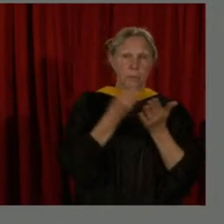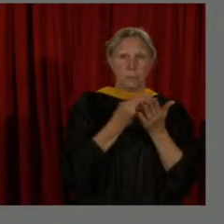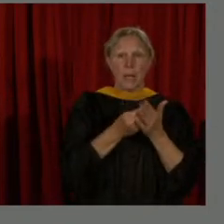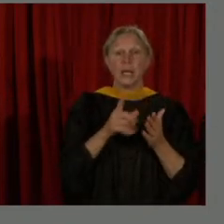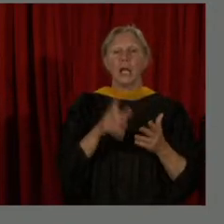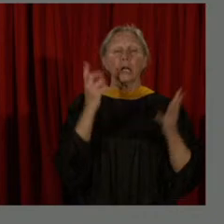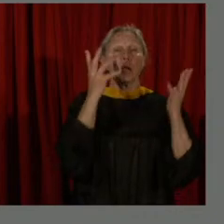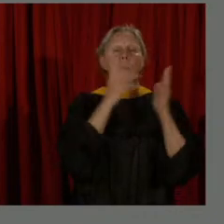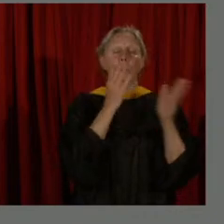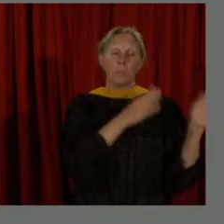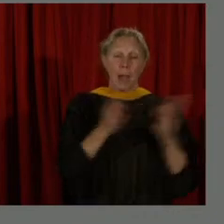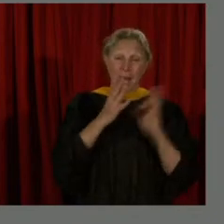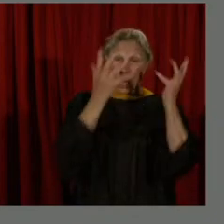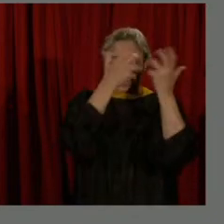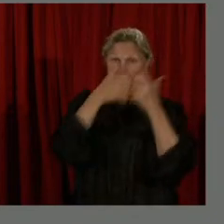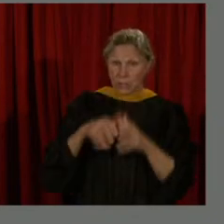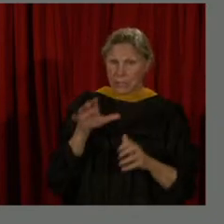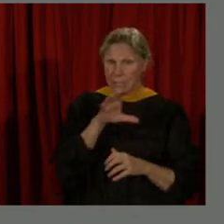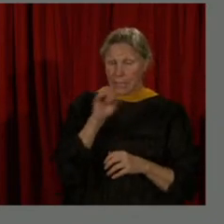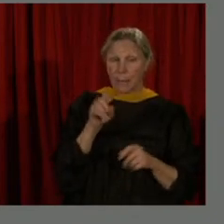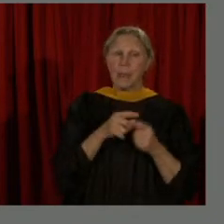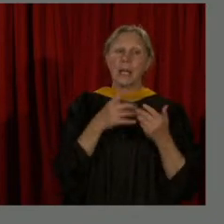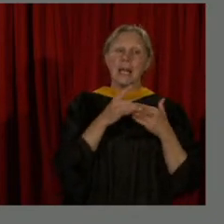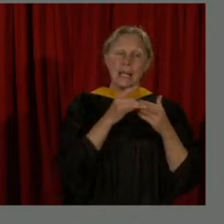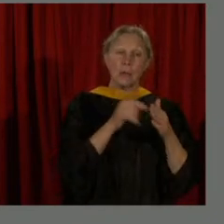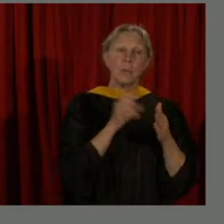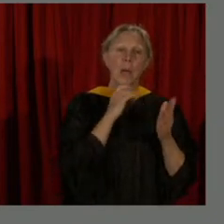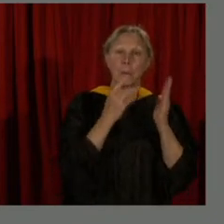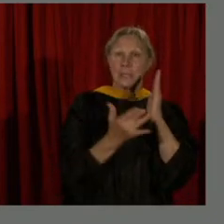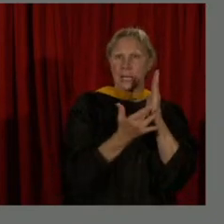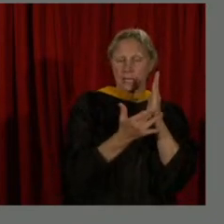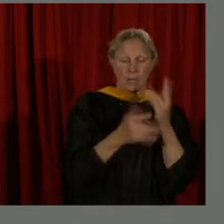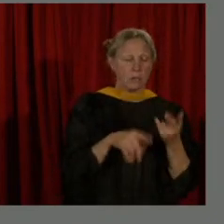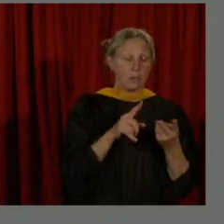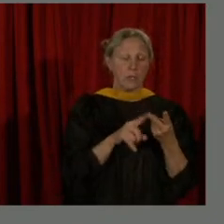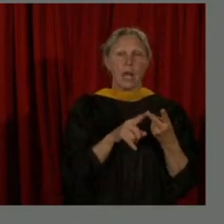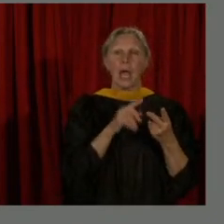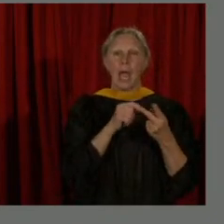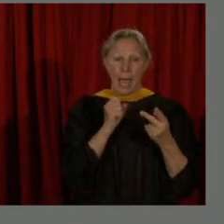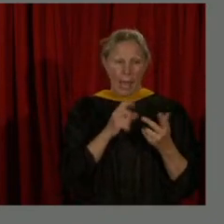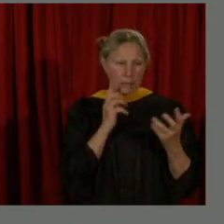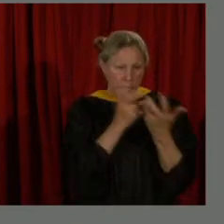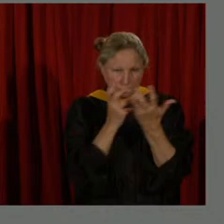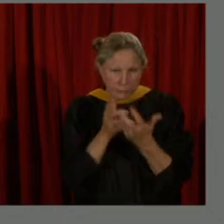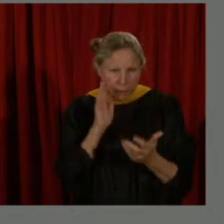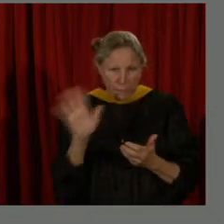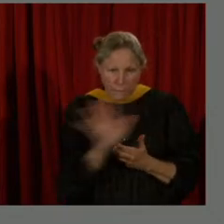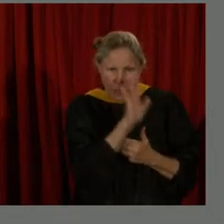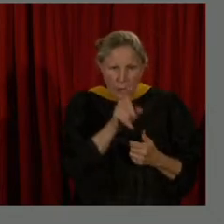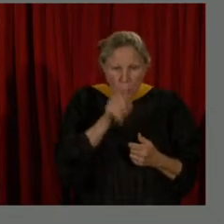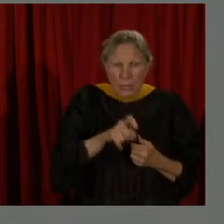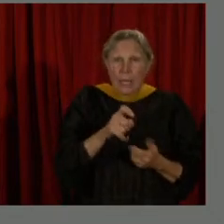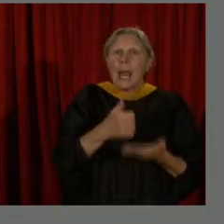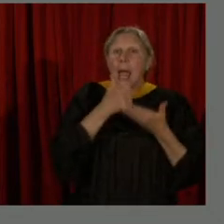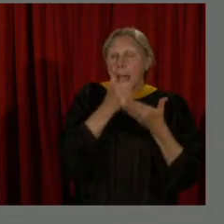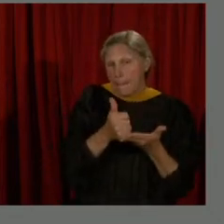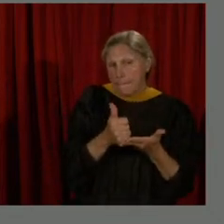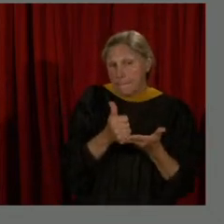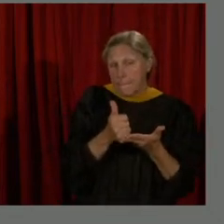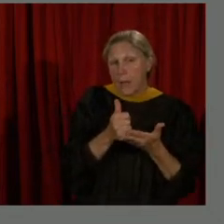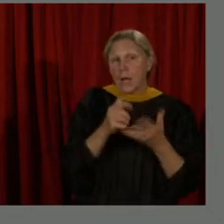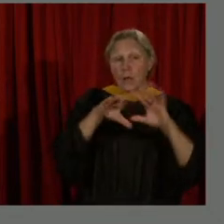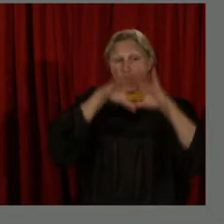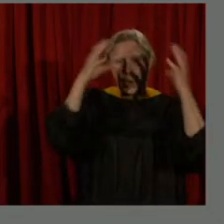company, leading the way with cutting-edge technology and customized solutions that help the global